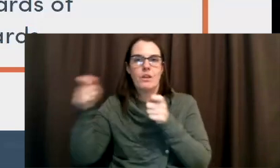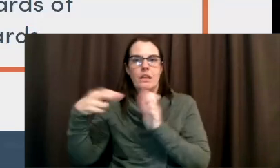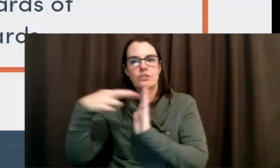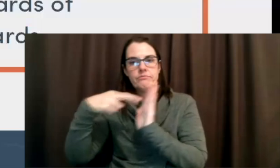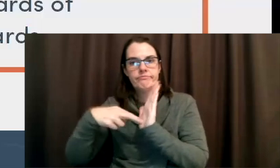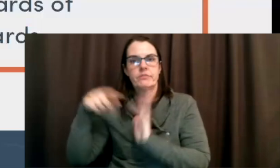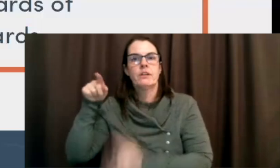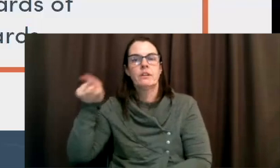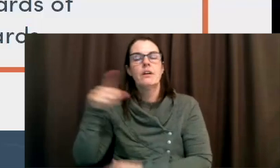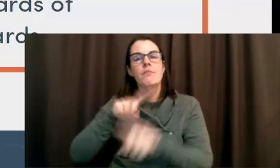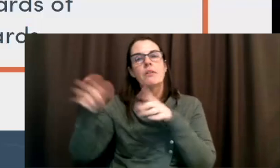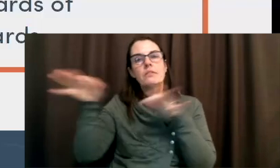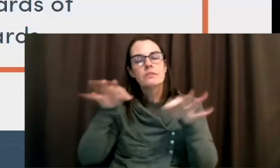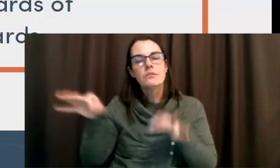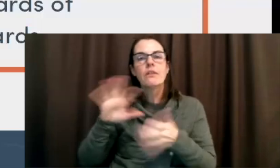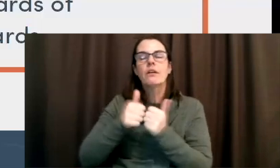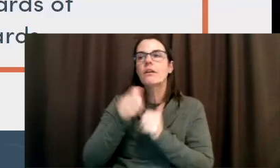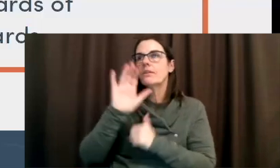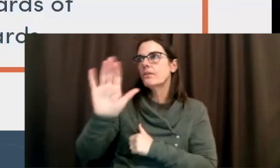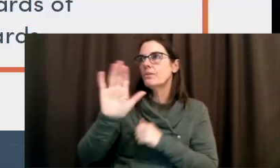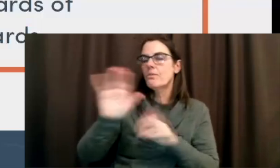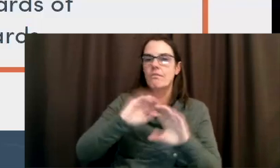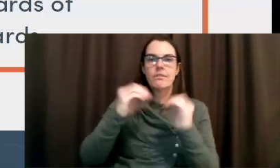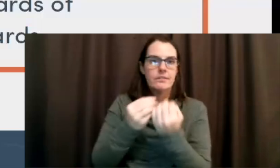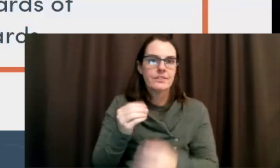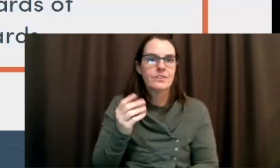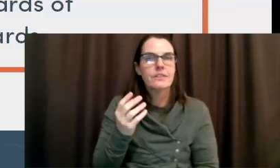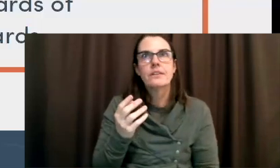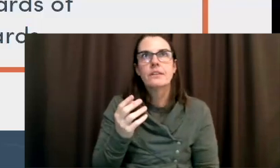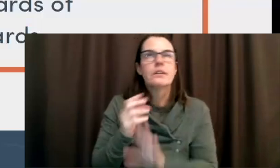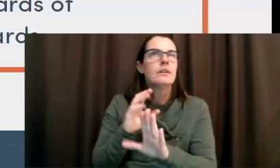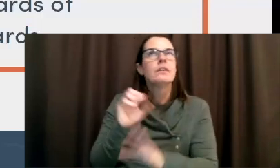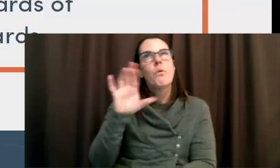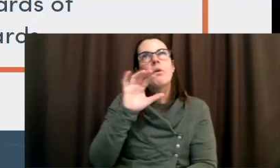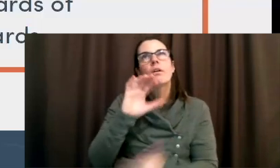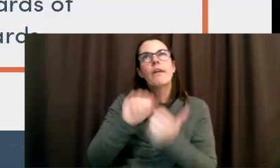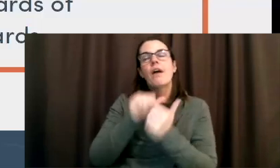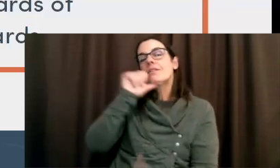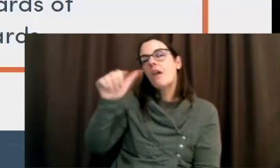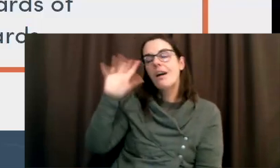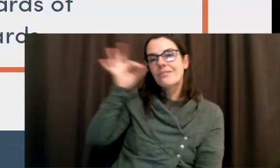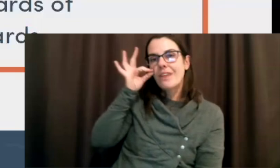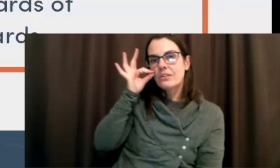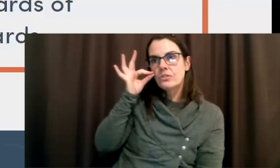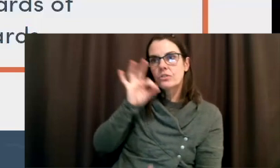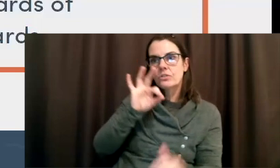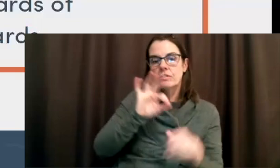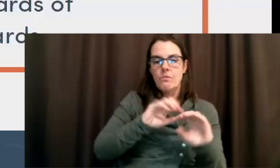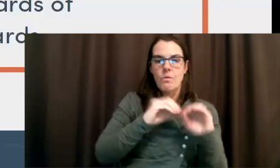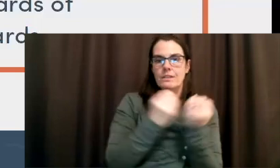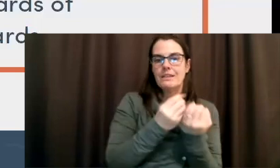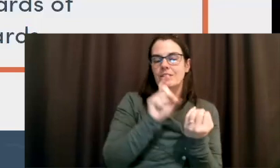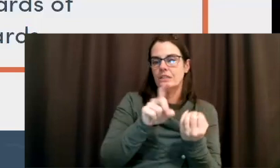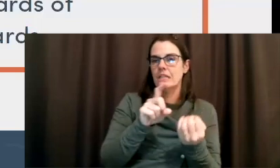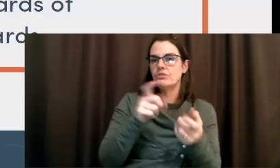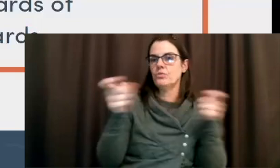just describes how your organization needs, or how non-federal entities need to handle advance funds received from the